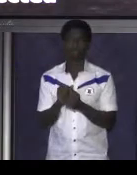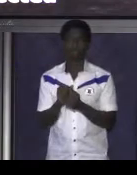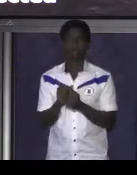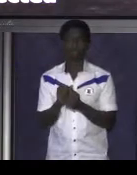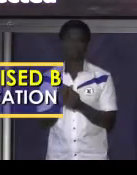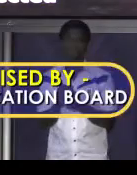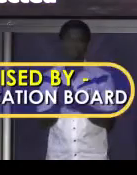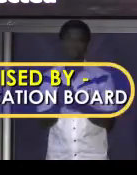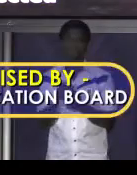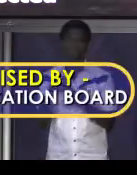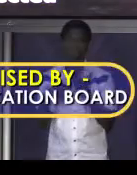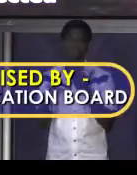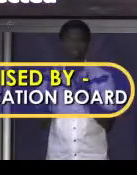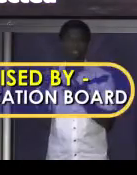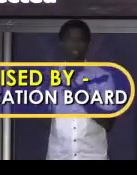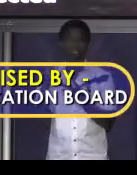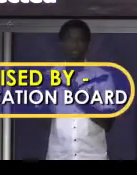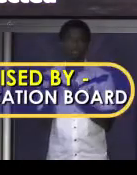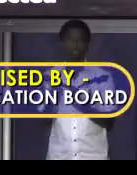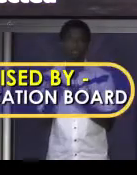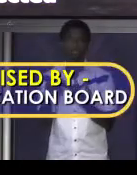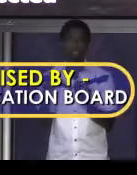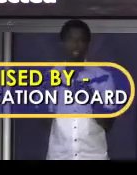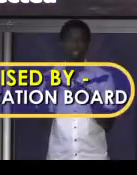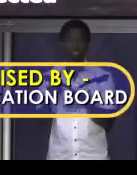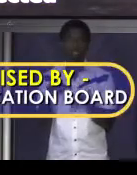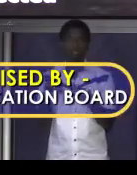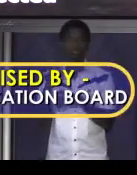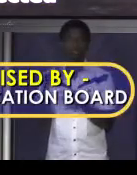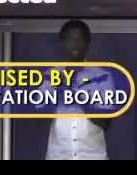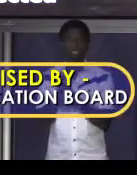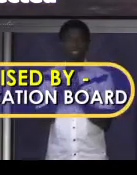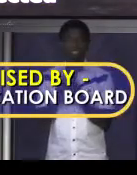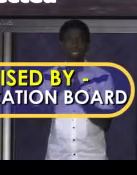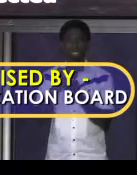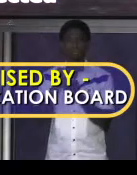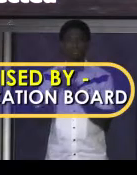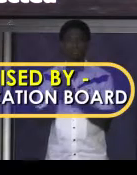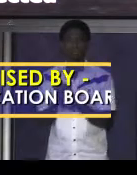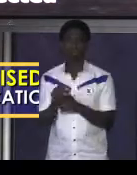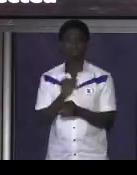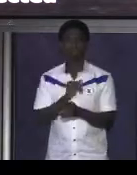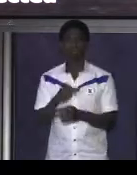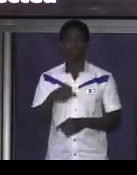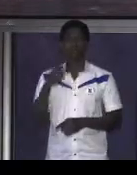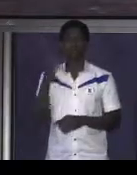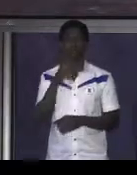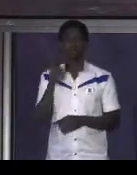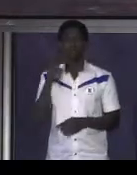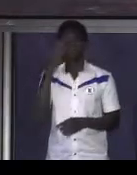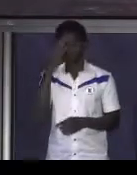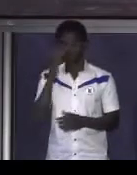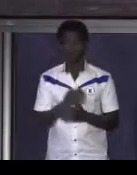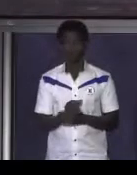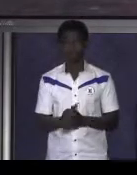wishes happen. What he wants happen. Did you get that too? I'm proud of you, you know.